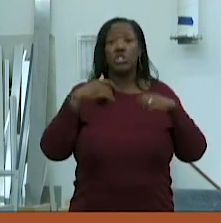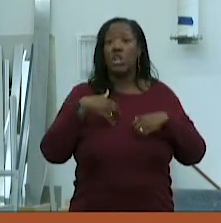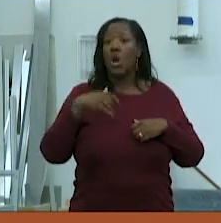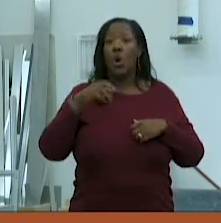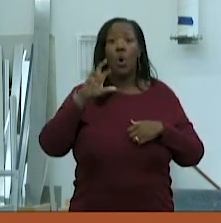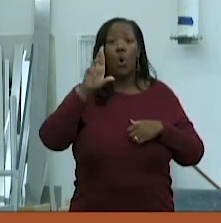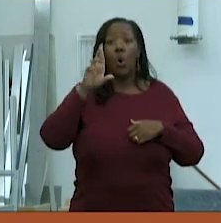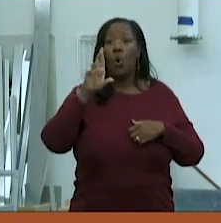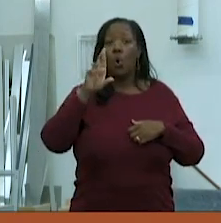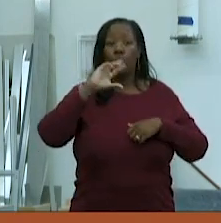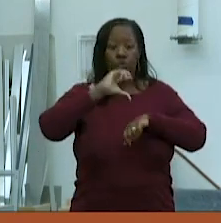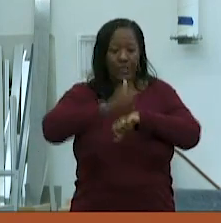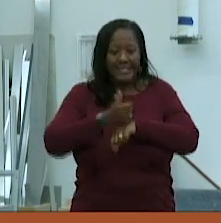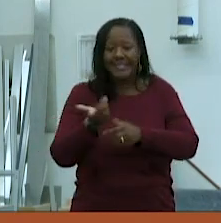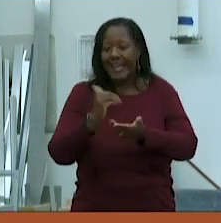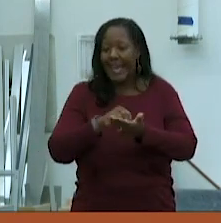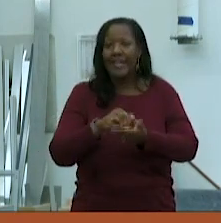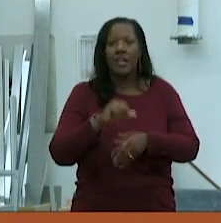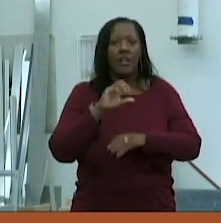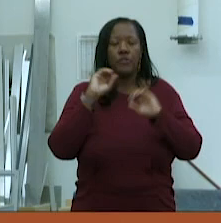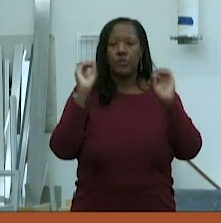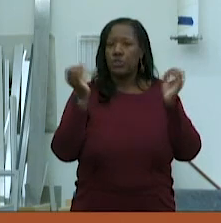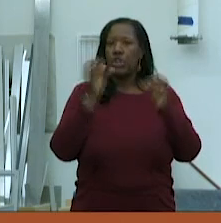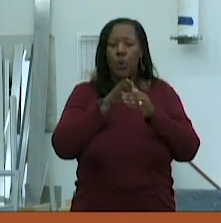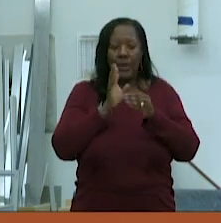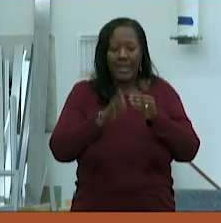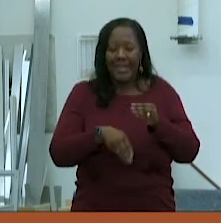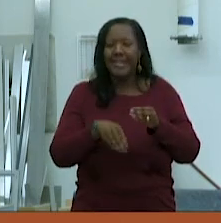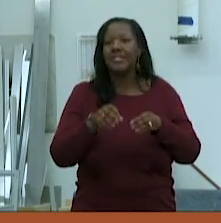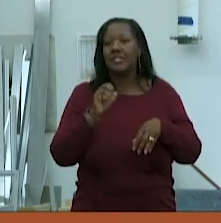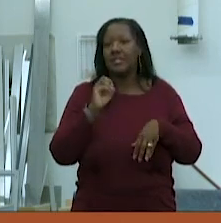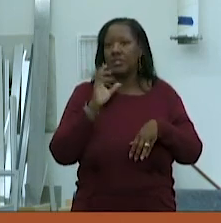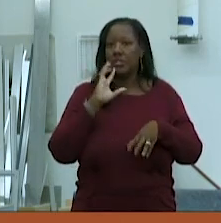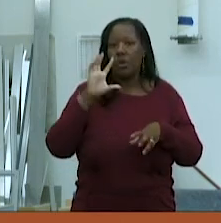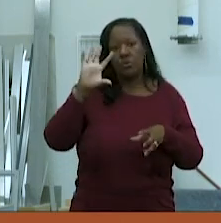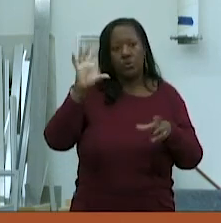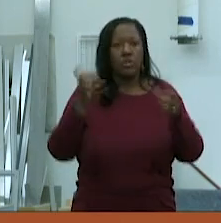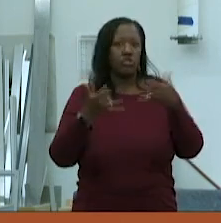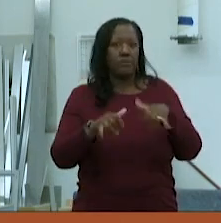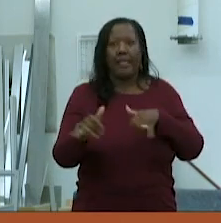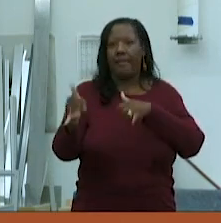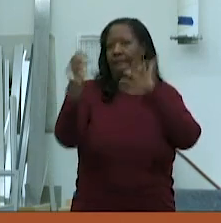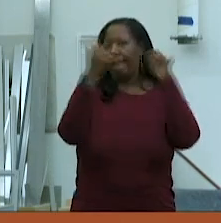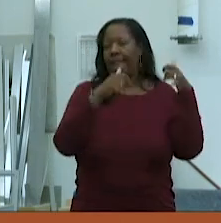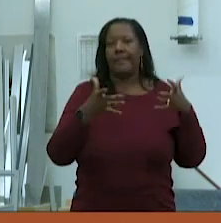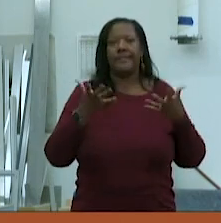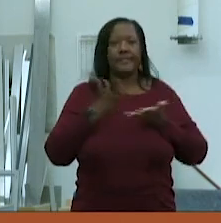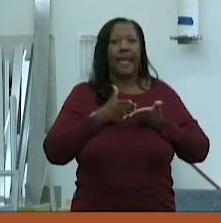can be played from any point in the maze, so that drastically reduced the complexity.